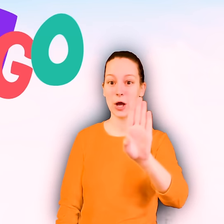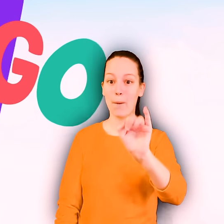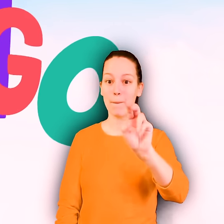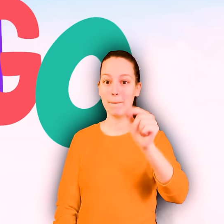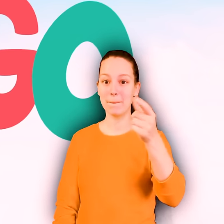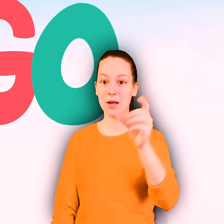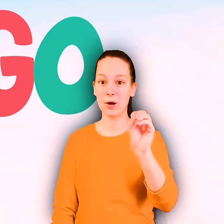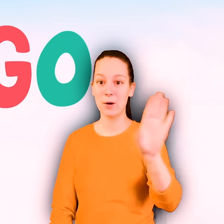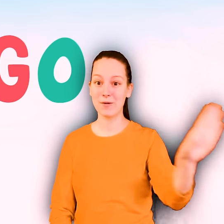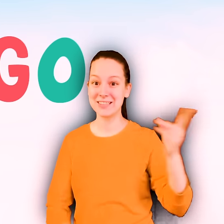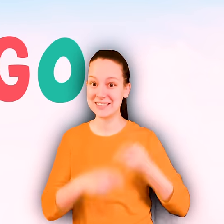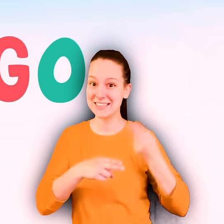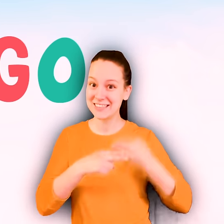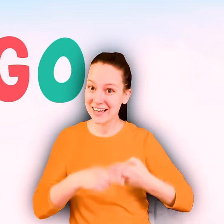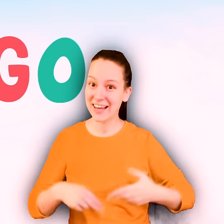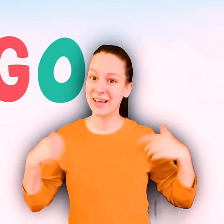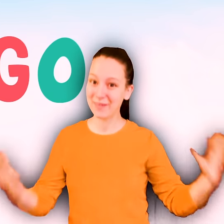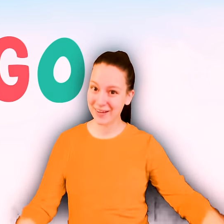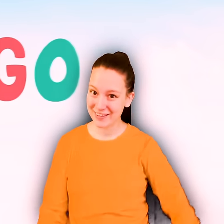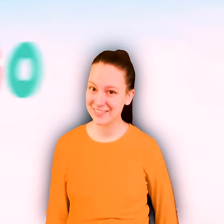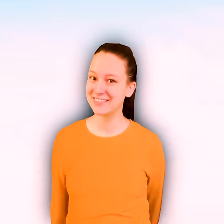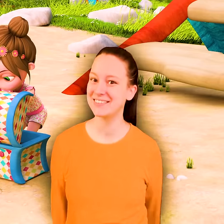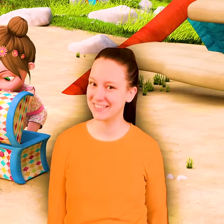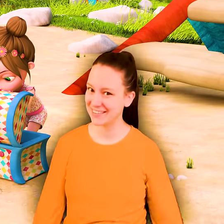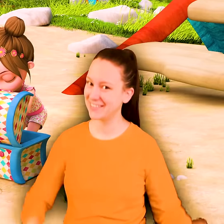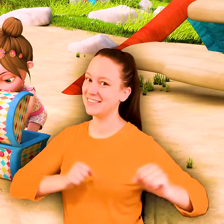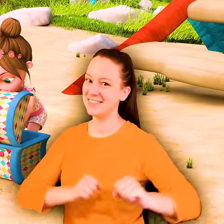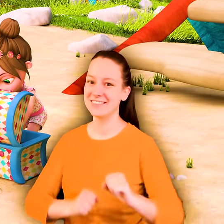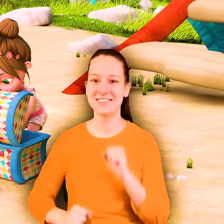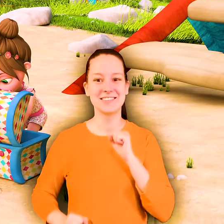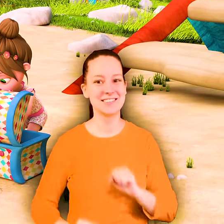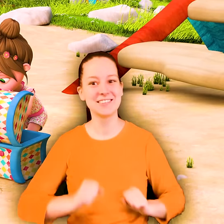b-i-n-g-o and bingo was his name-o